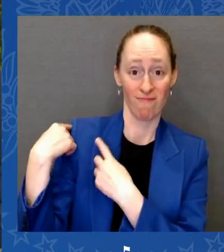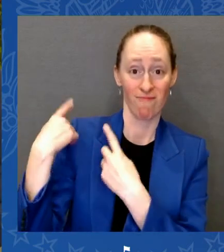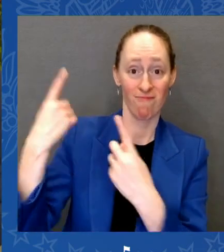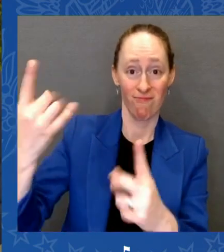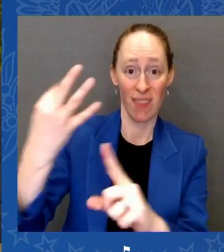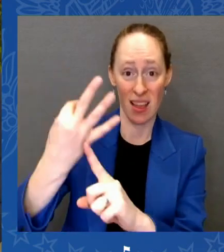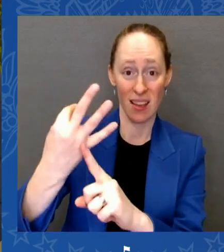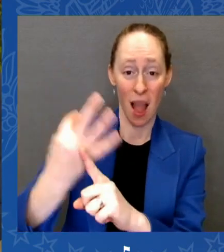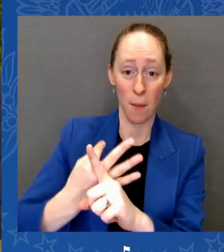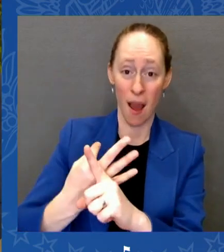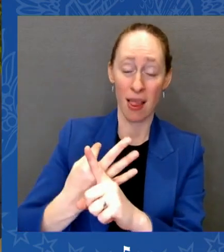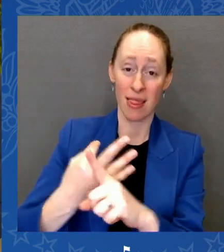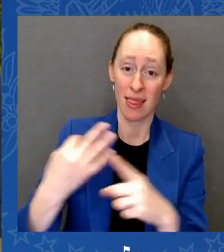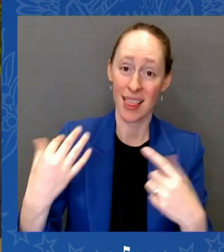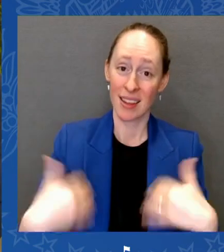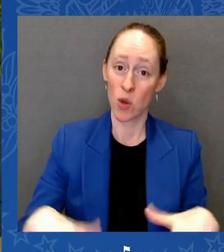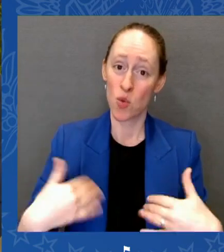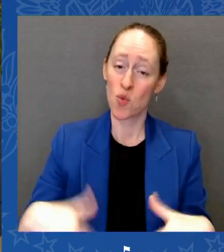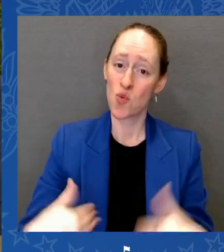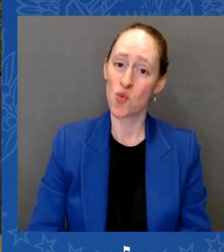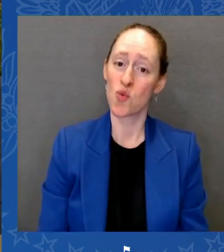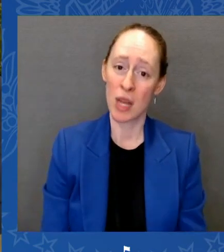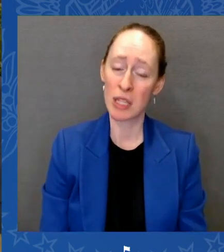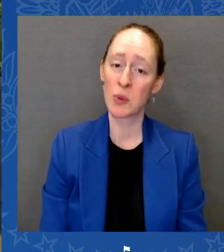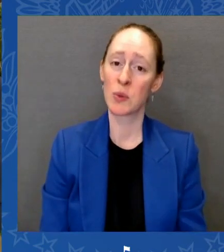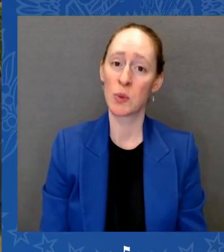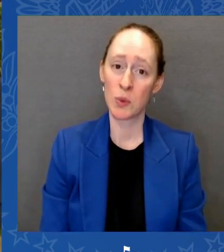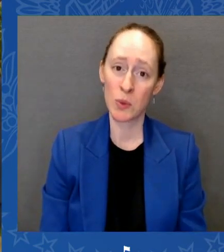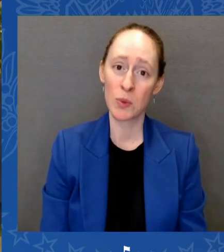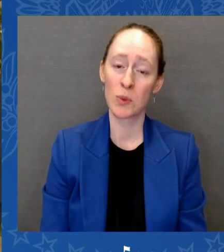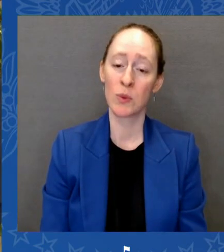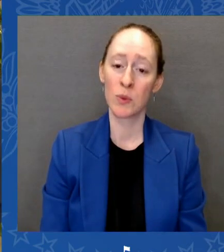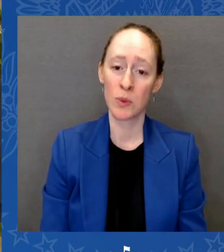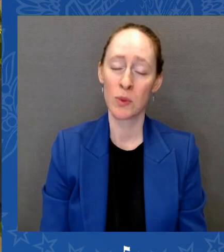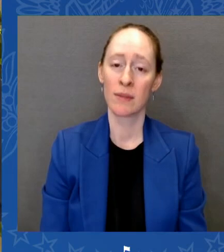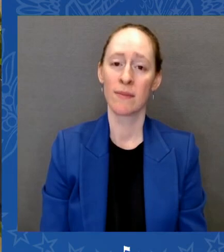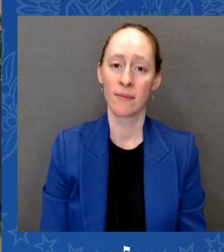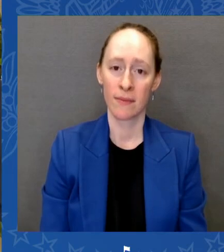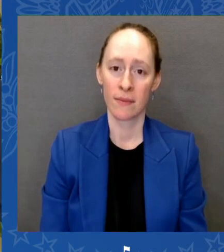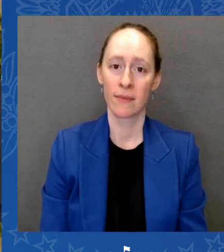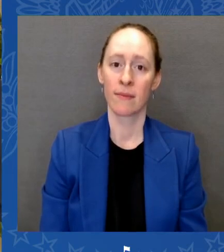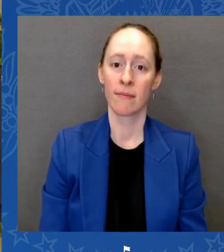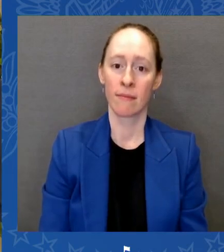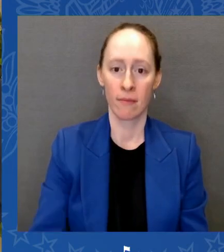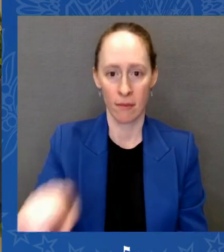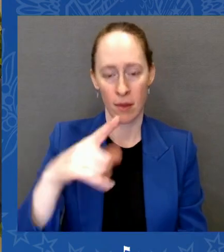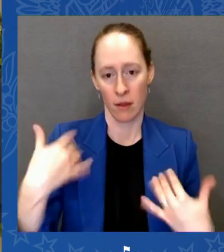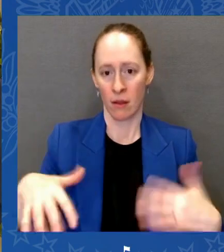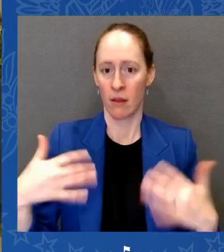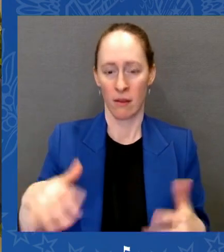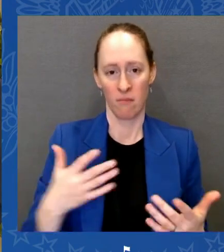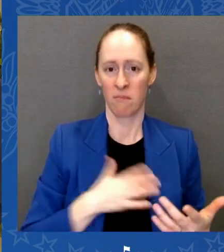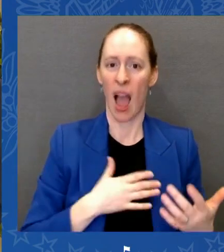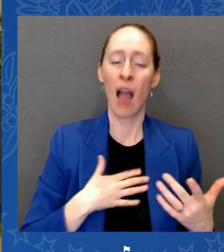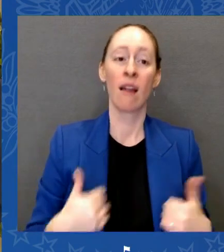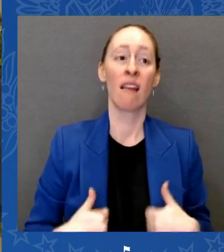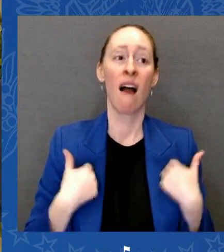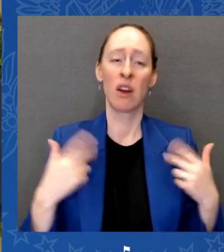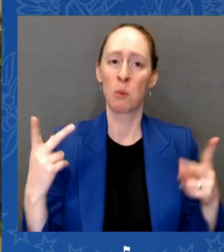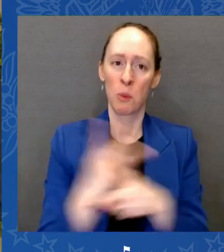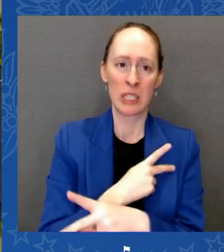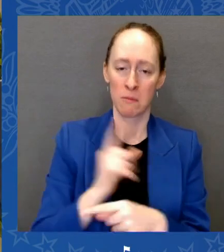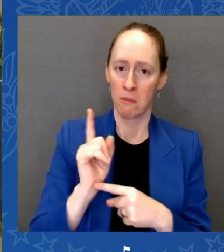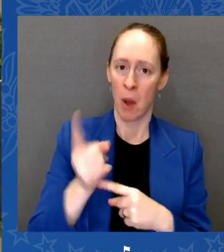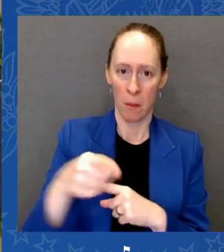so privy to one of the darkest moments of my life. And so today I'm just standing here overwhelmed with emotions, but the